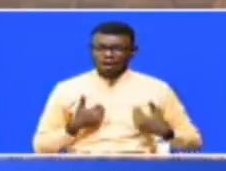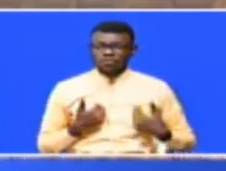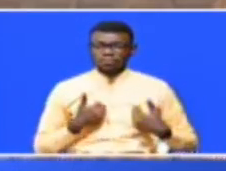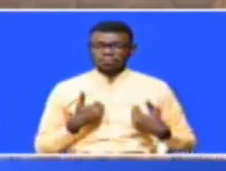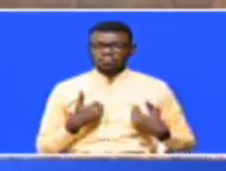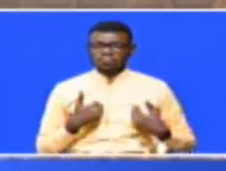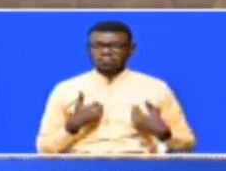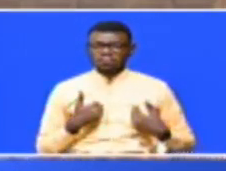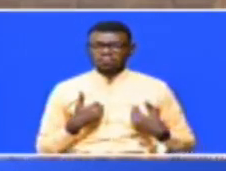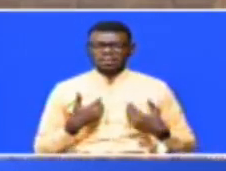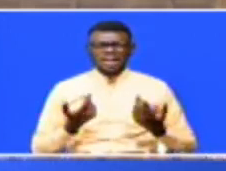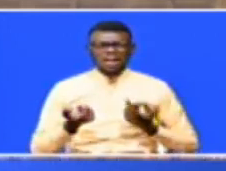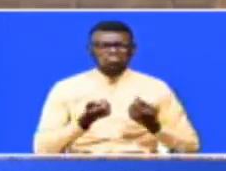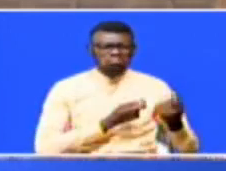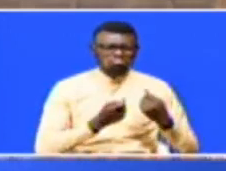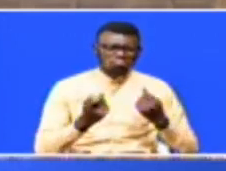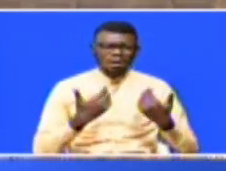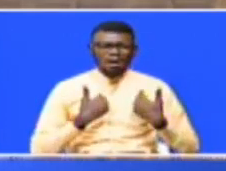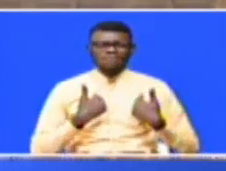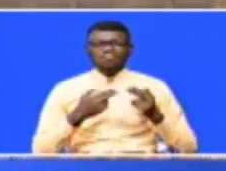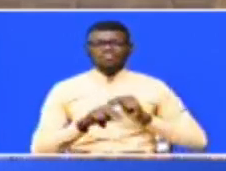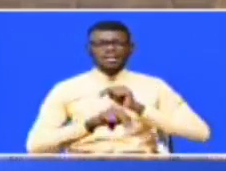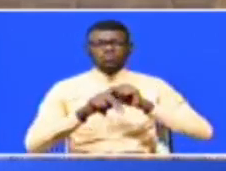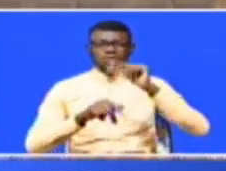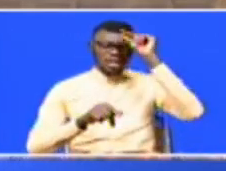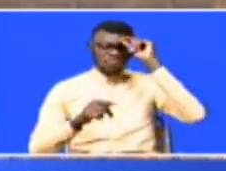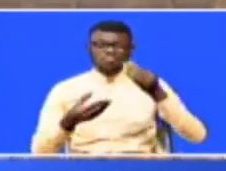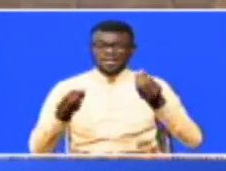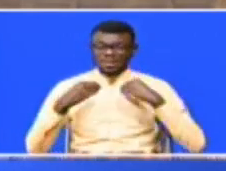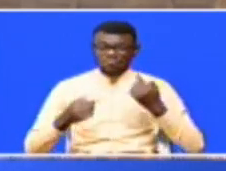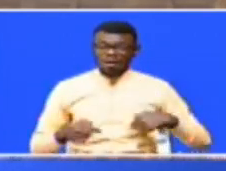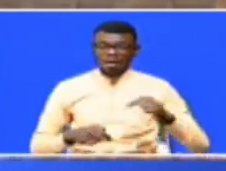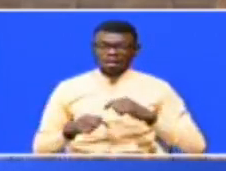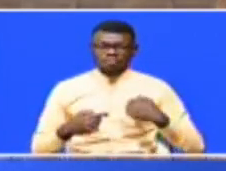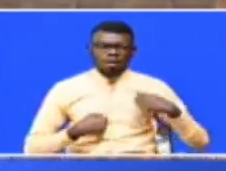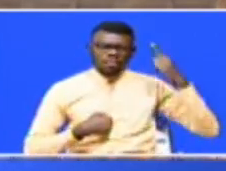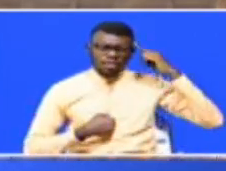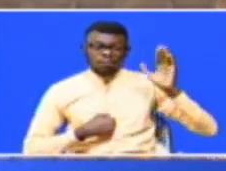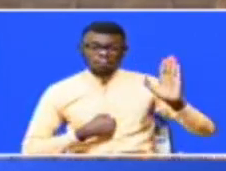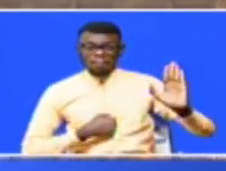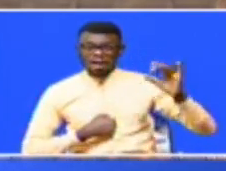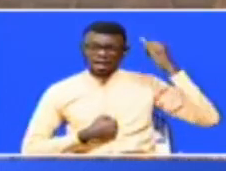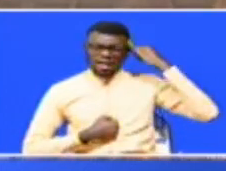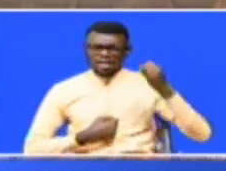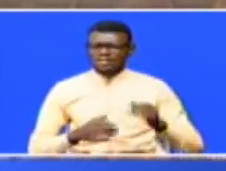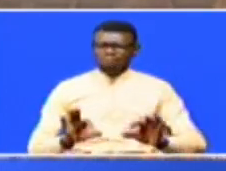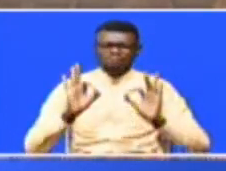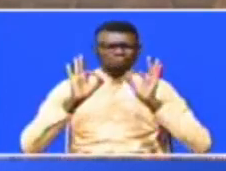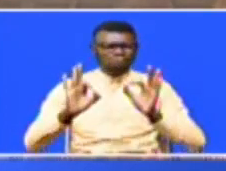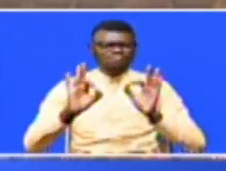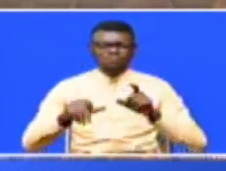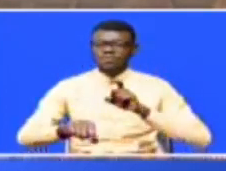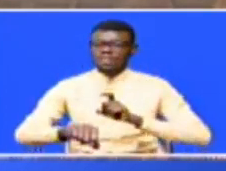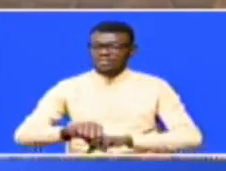have been getting very minimal supply from the national government, and I think Simon's innovation has come in at a very practical